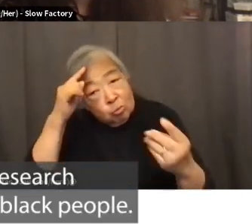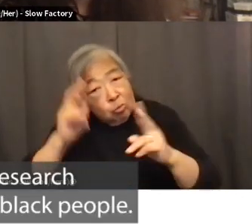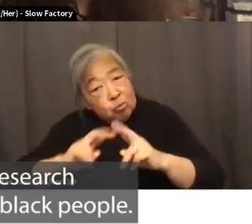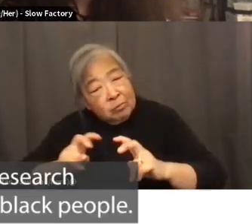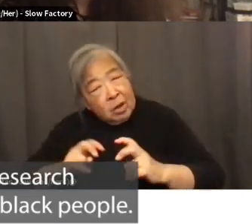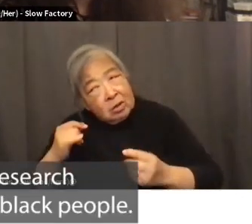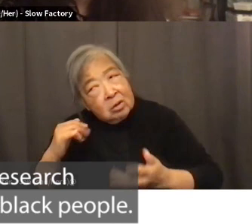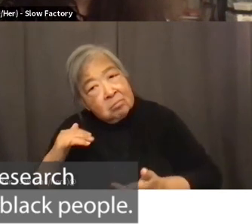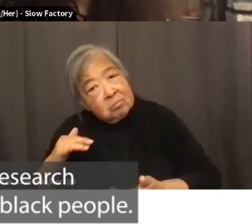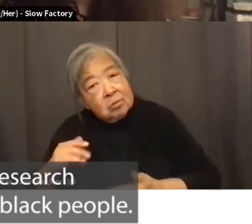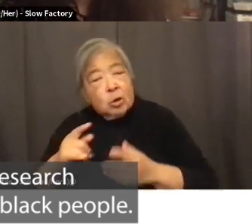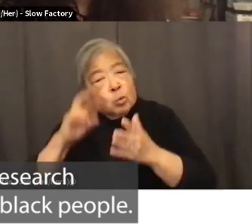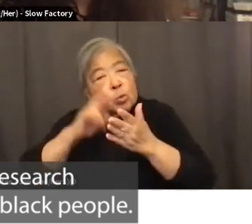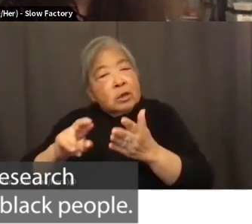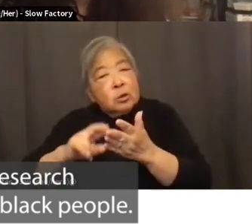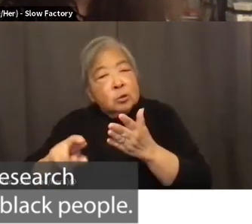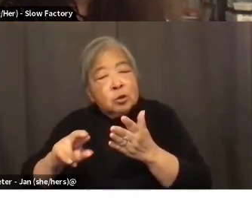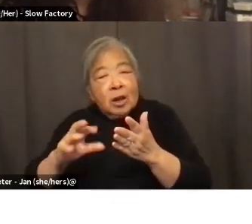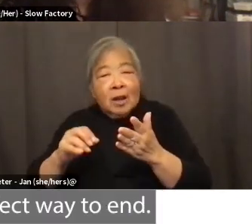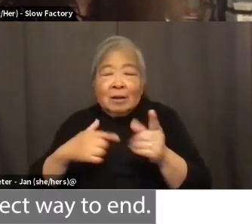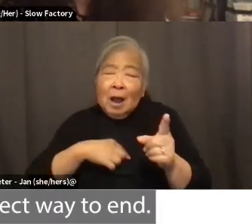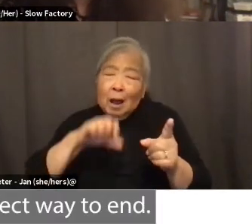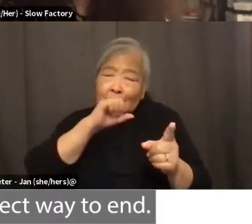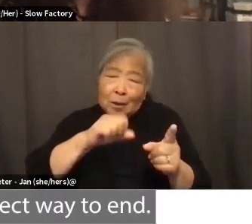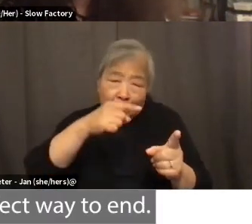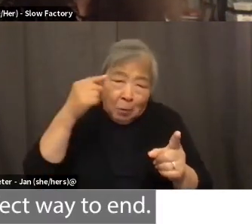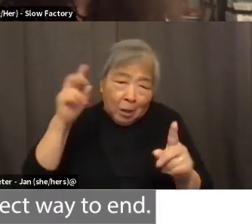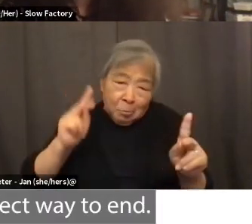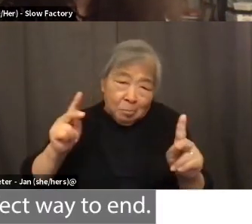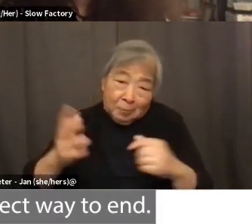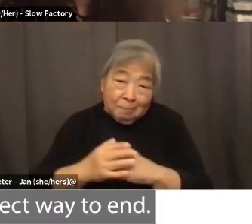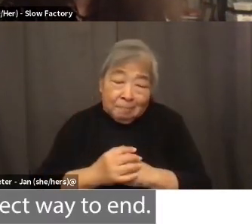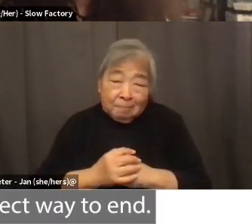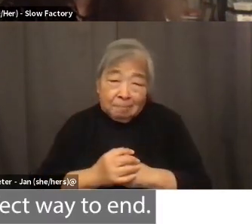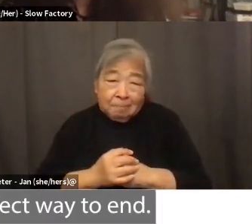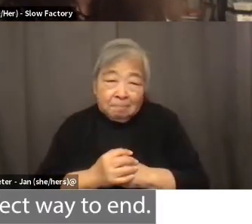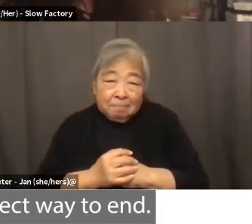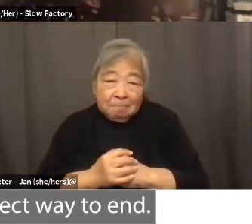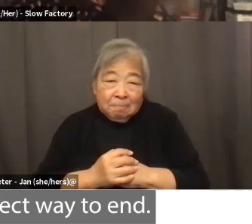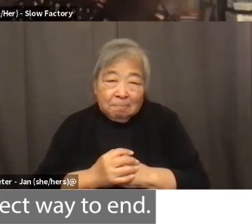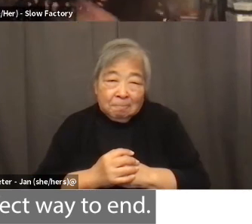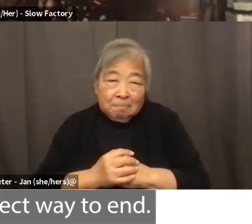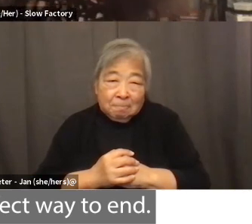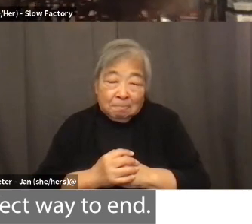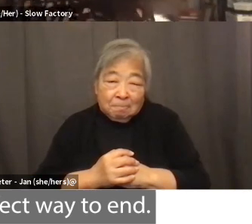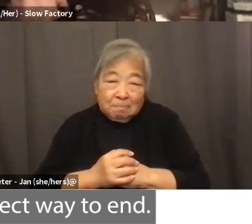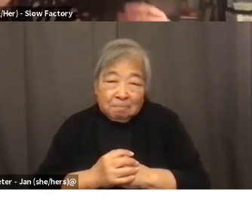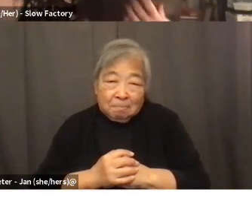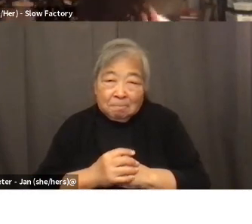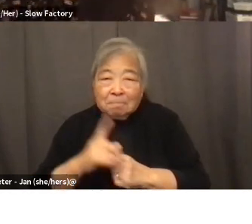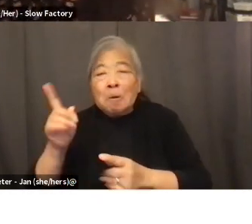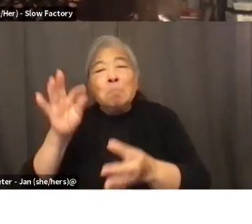your research, and also like, yeah, I love Black people. So yeah, that's it. Perfect way to